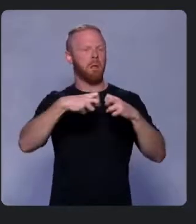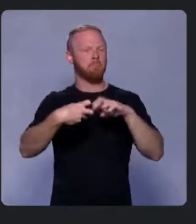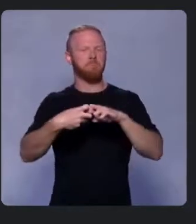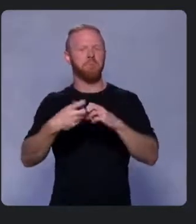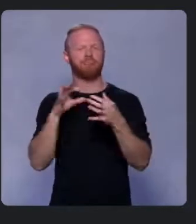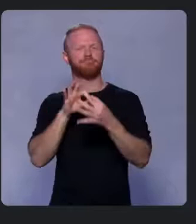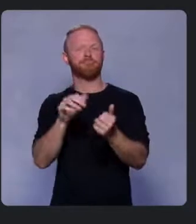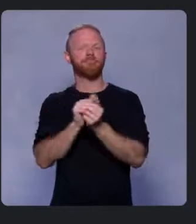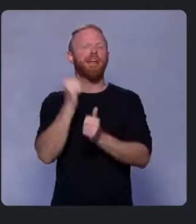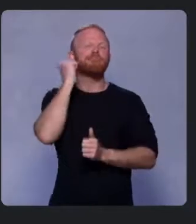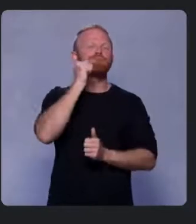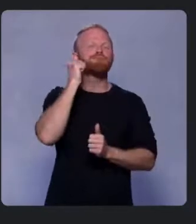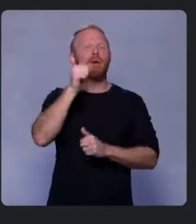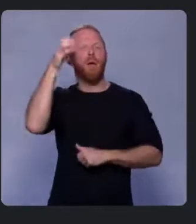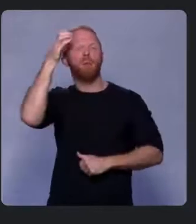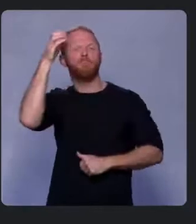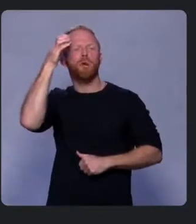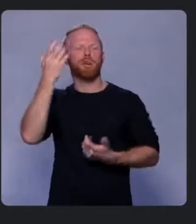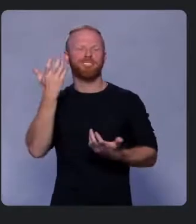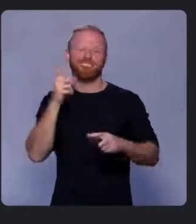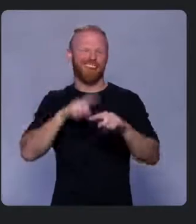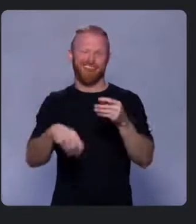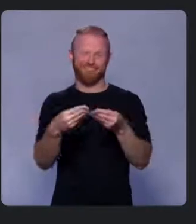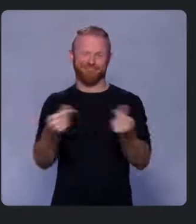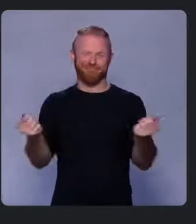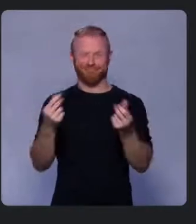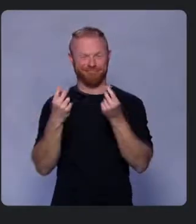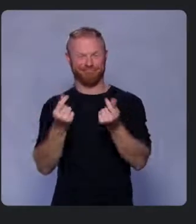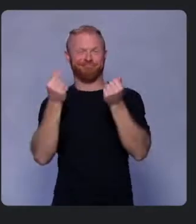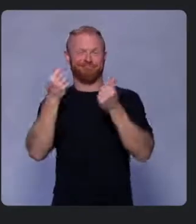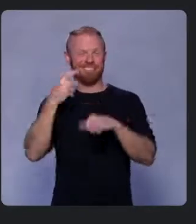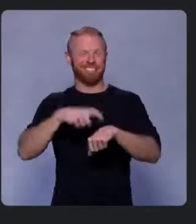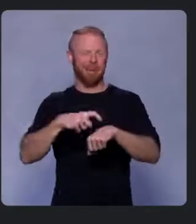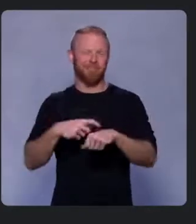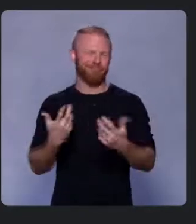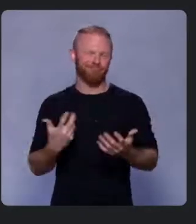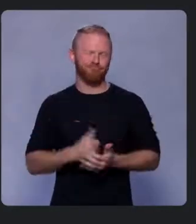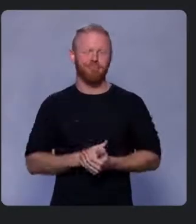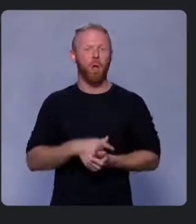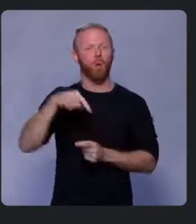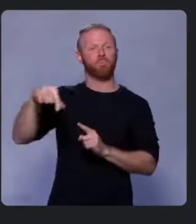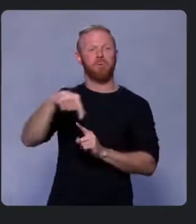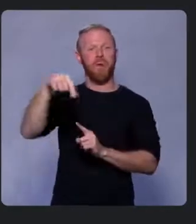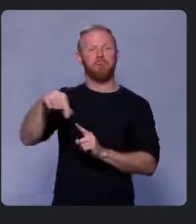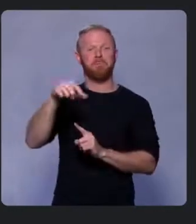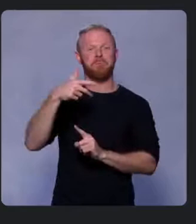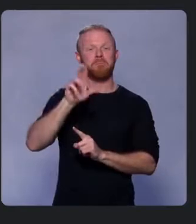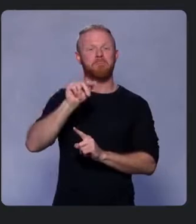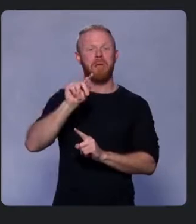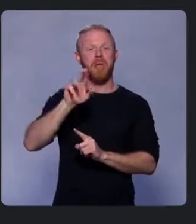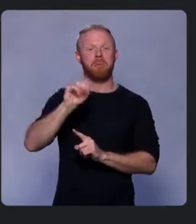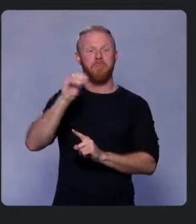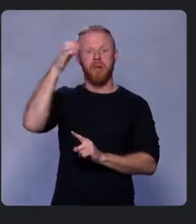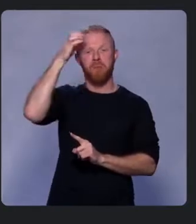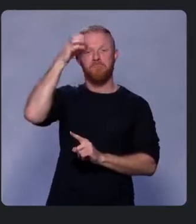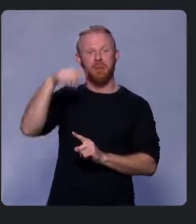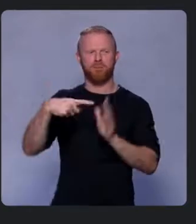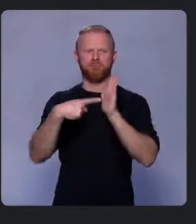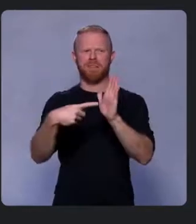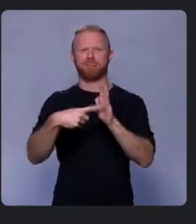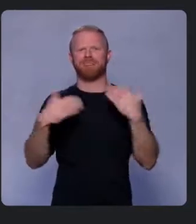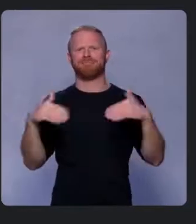will not be able to solve in a reasonable time. Quantum computing represents a fundamental shift because